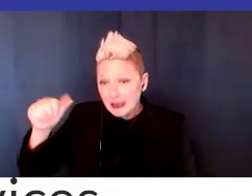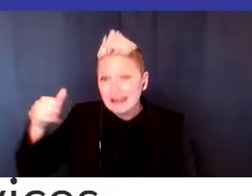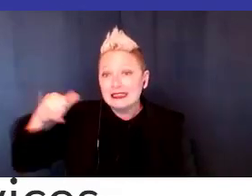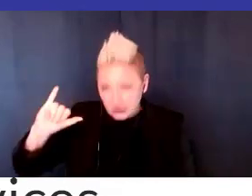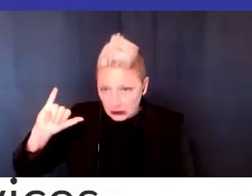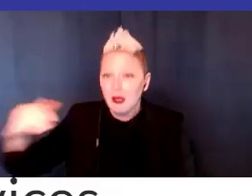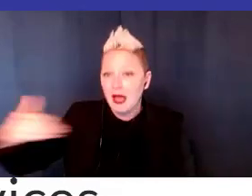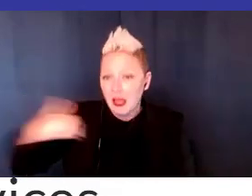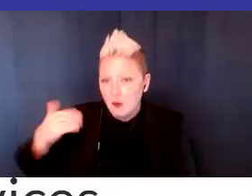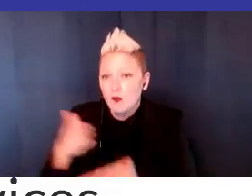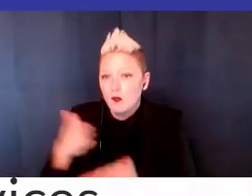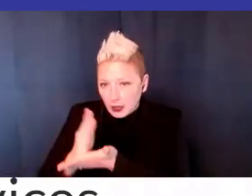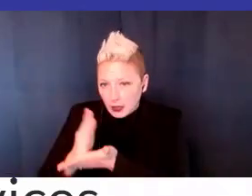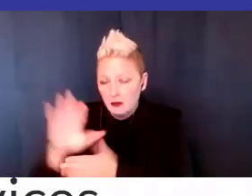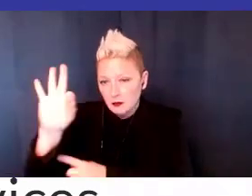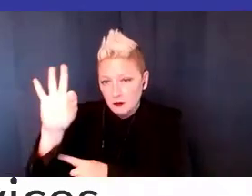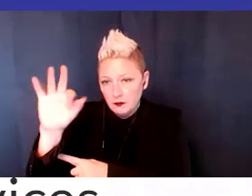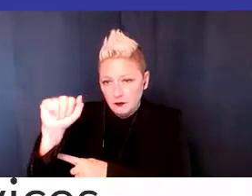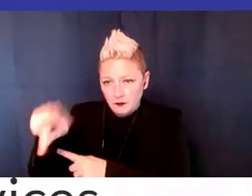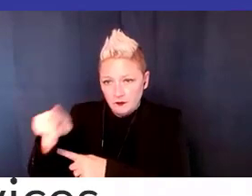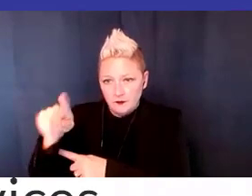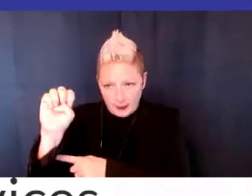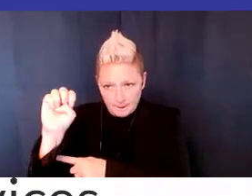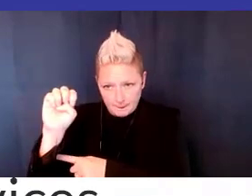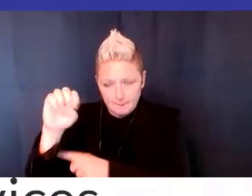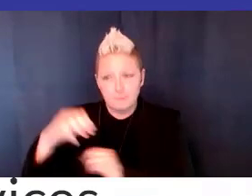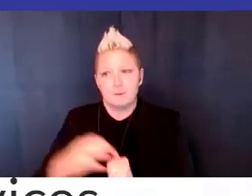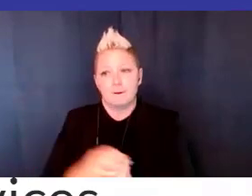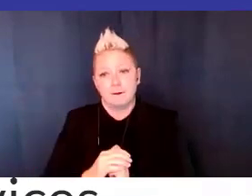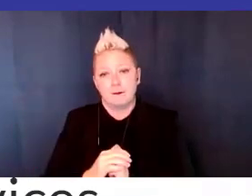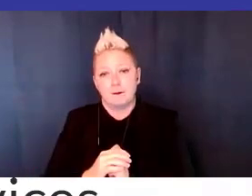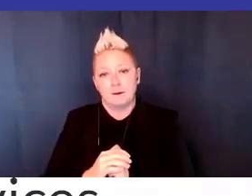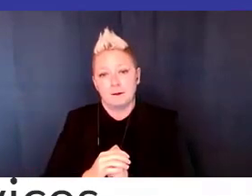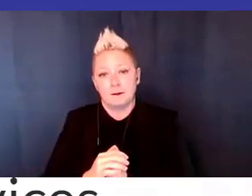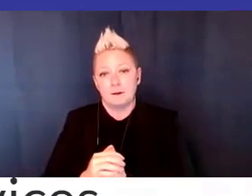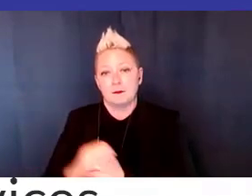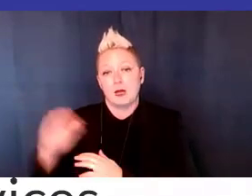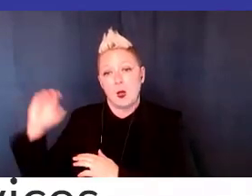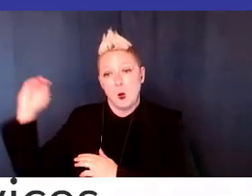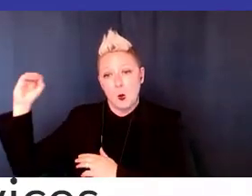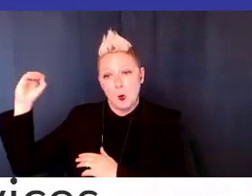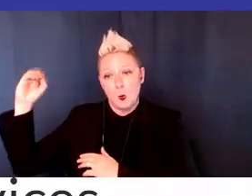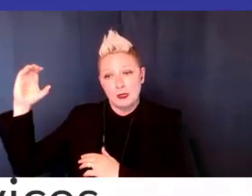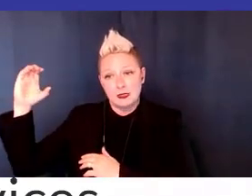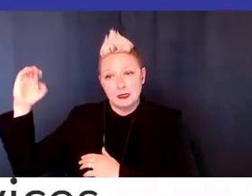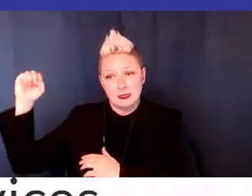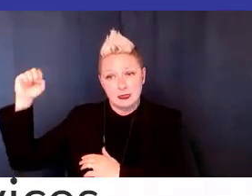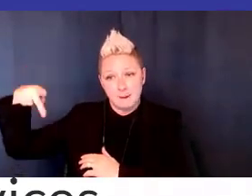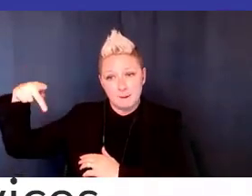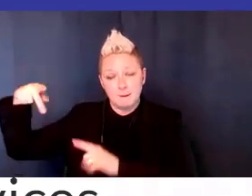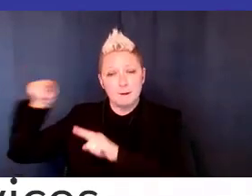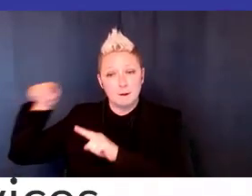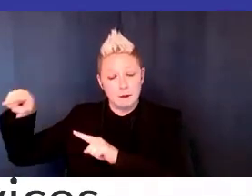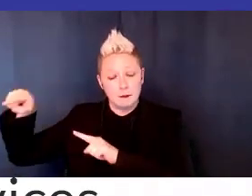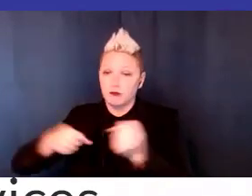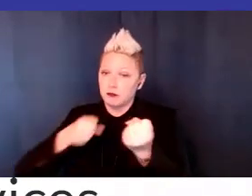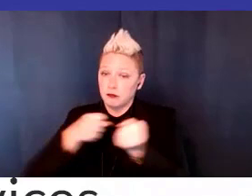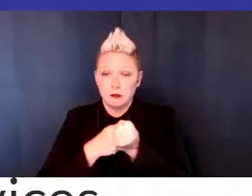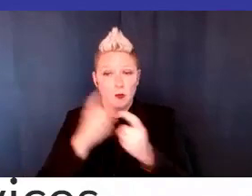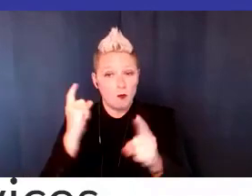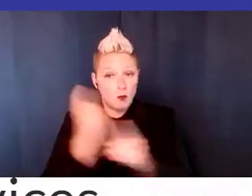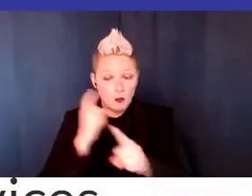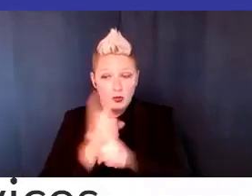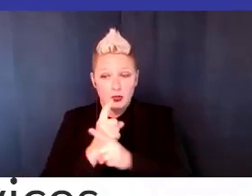FAPE. And furthermore, OSEP reaffirmed that the importance of appropriate implementation